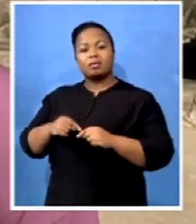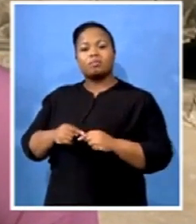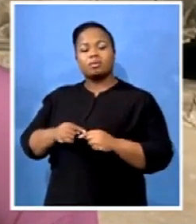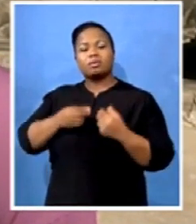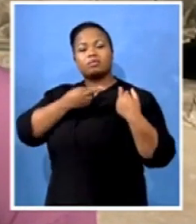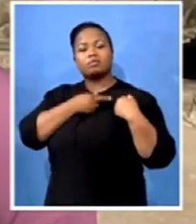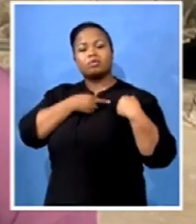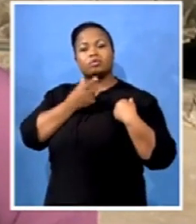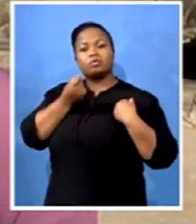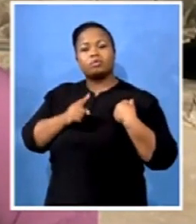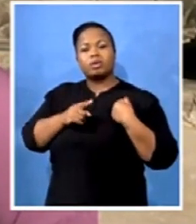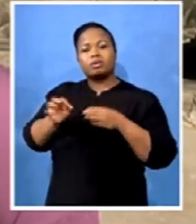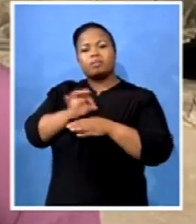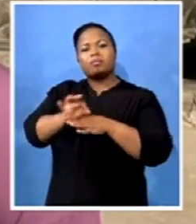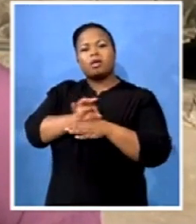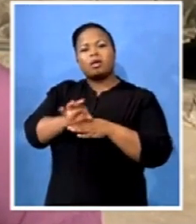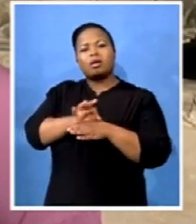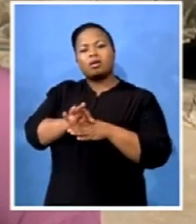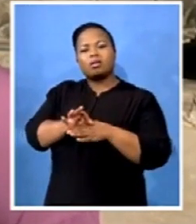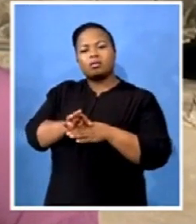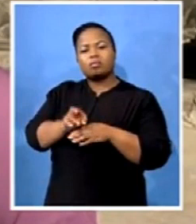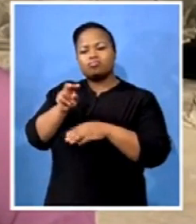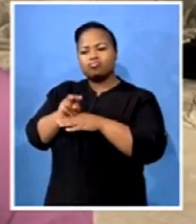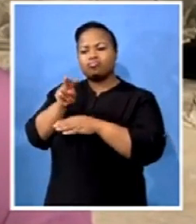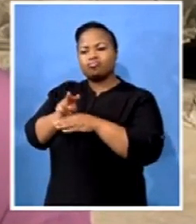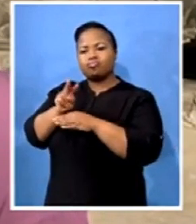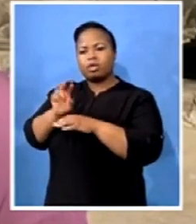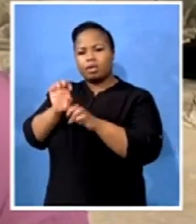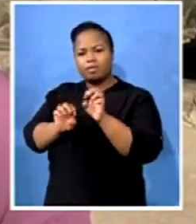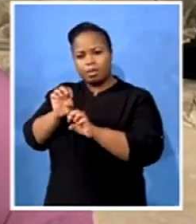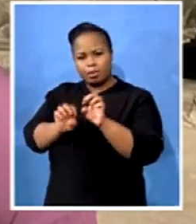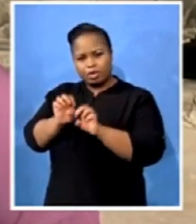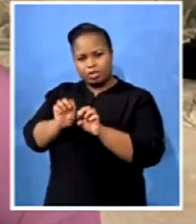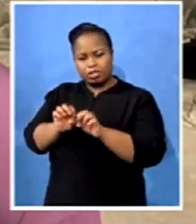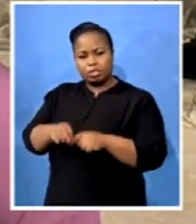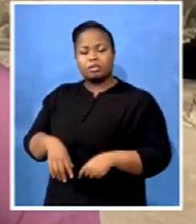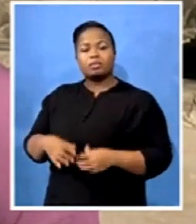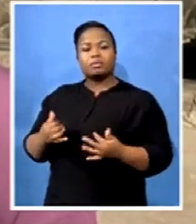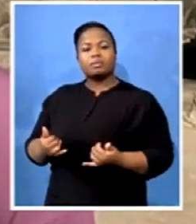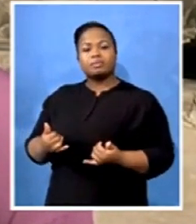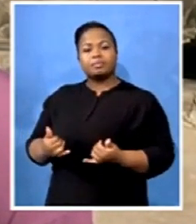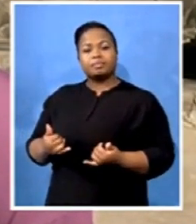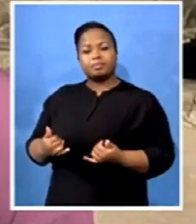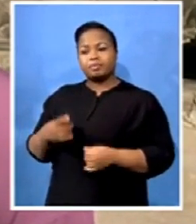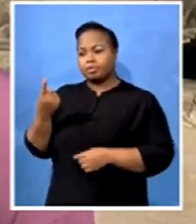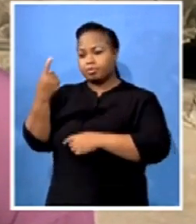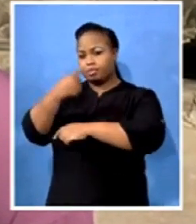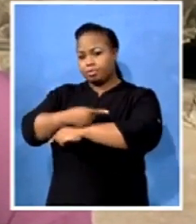are here today, one, to look at what they have been talking about this